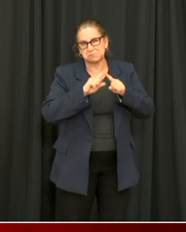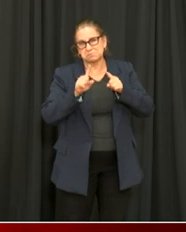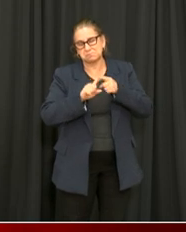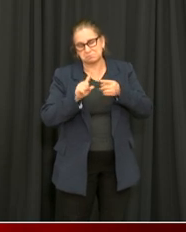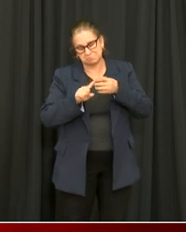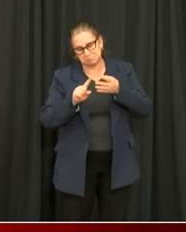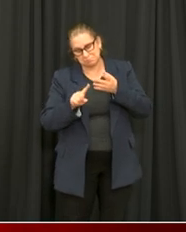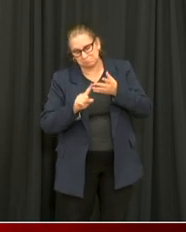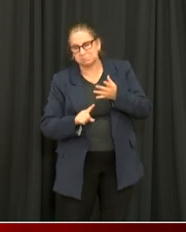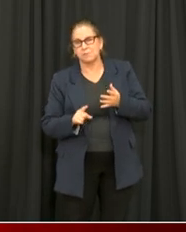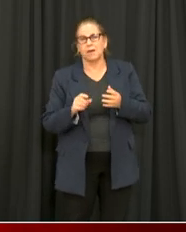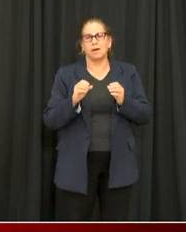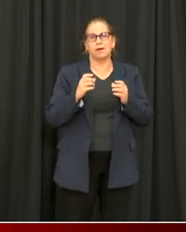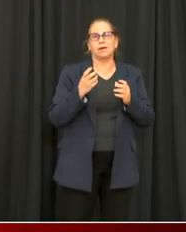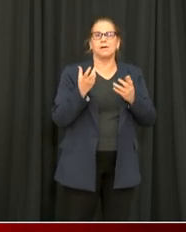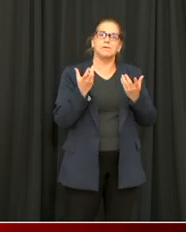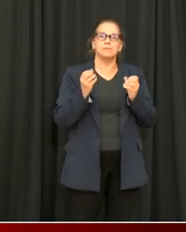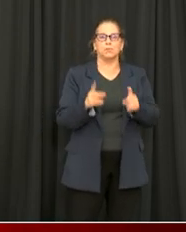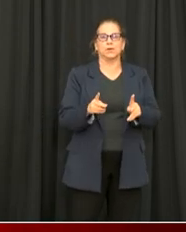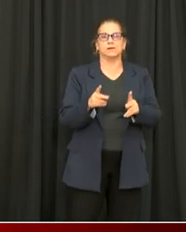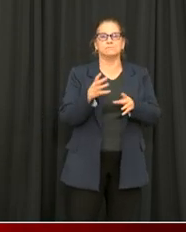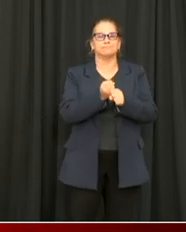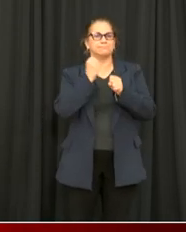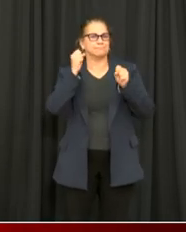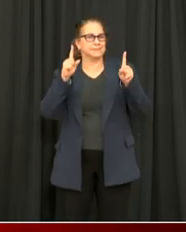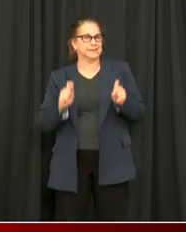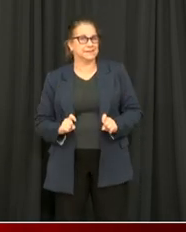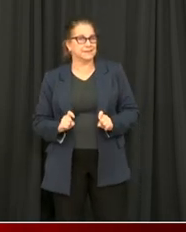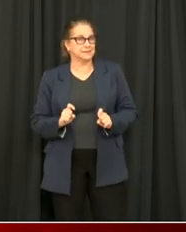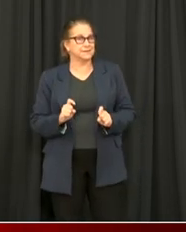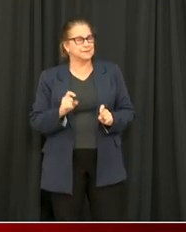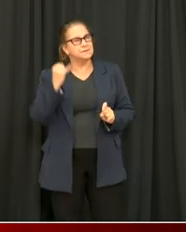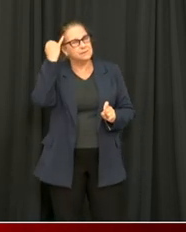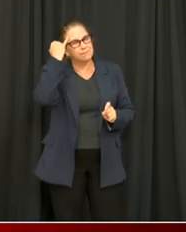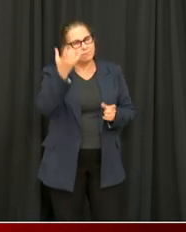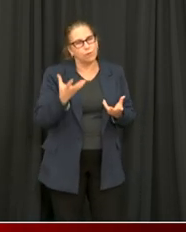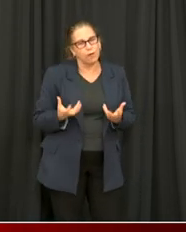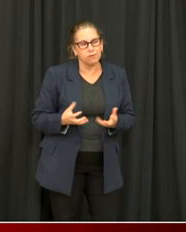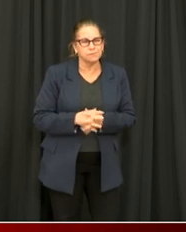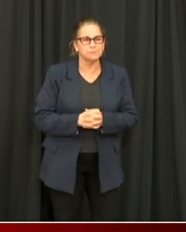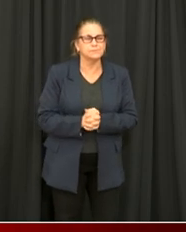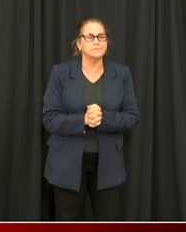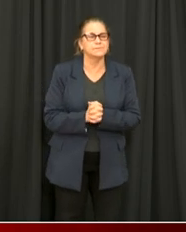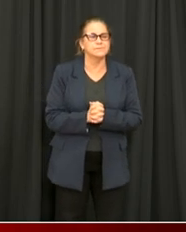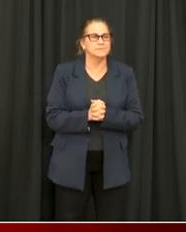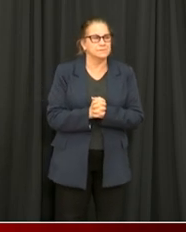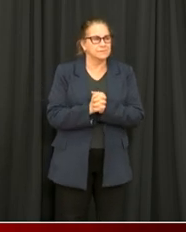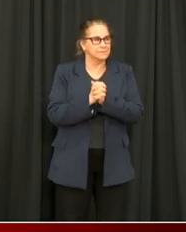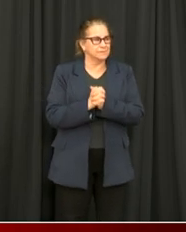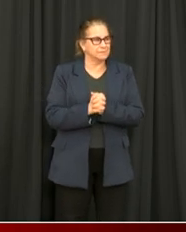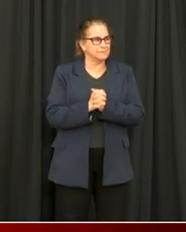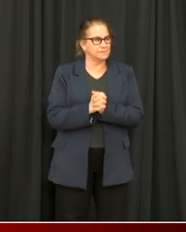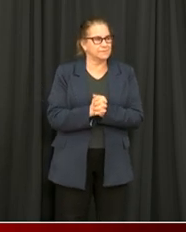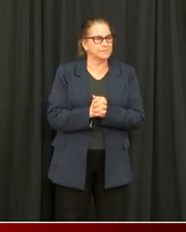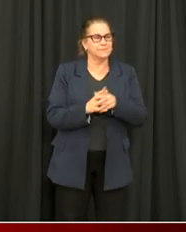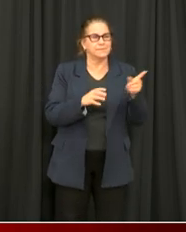I'm sorry? The weather. Okay. So these are just the two we're going to use today? Okay.